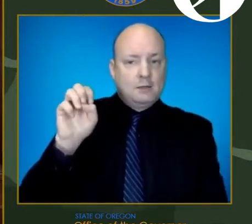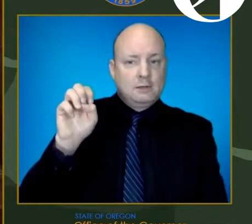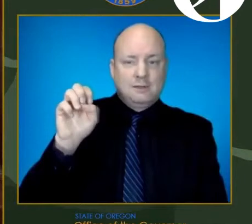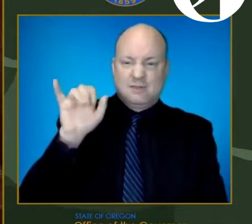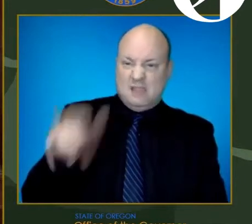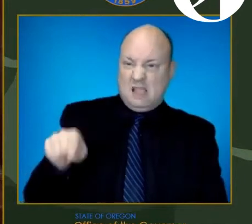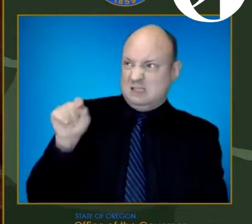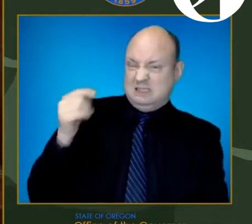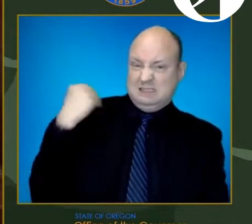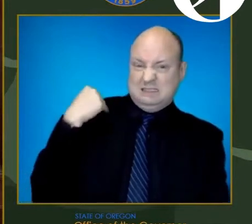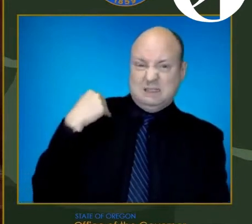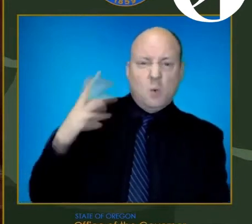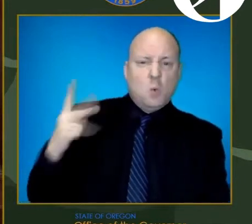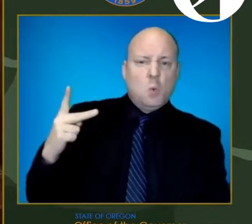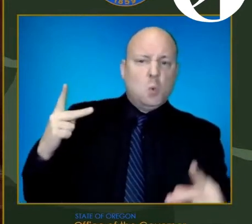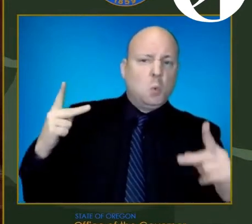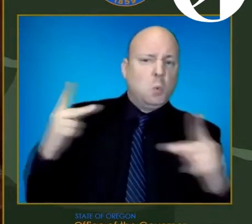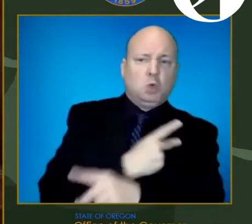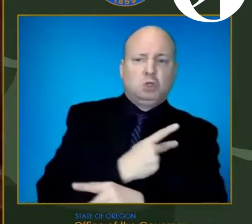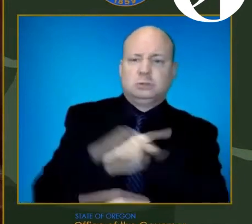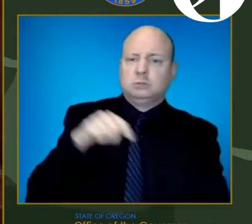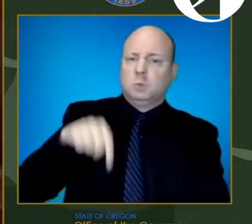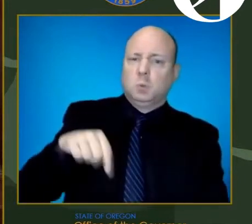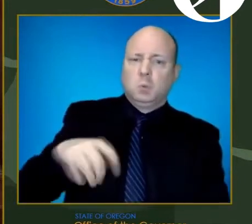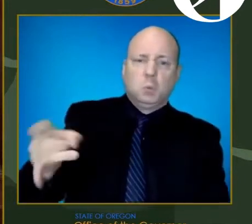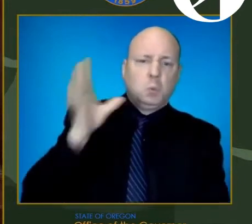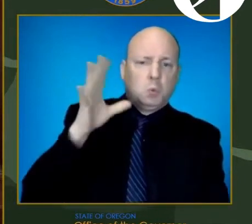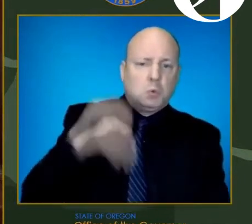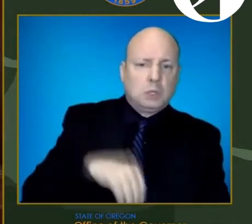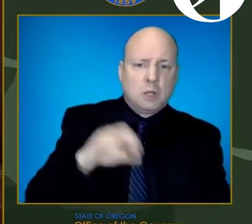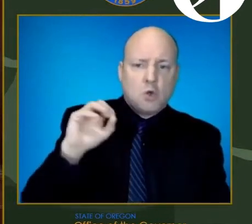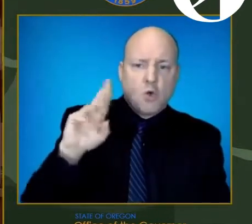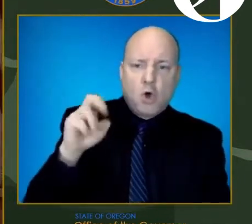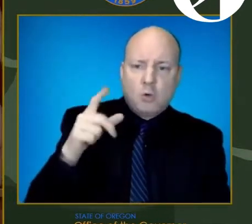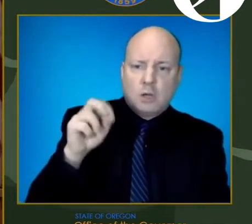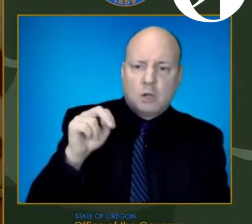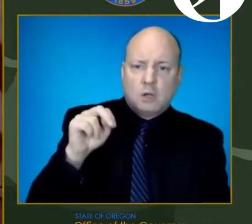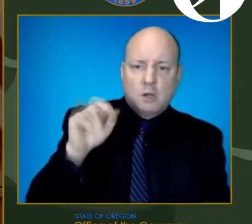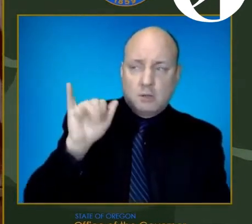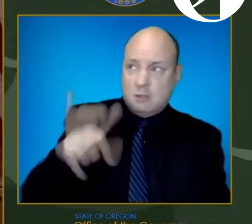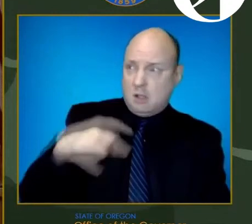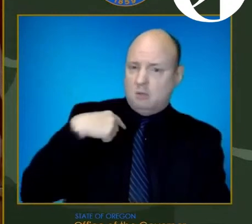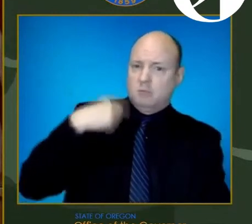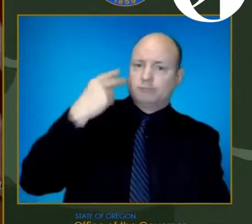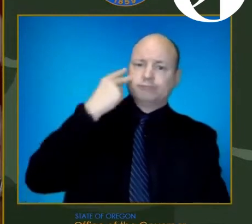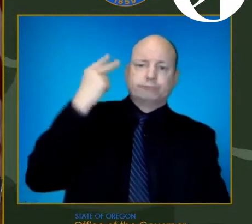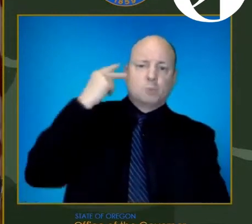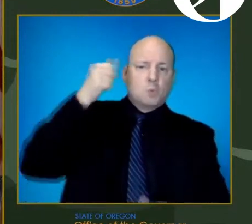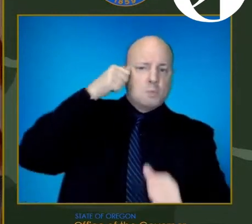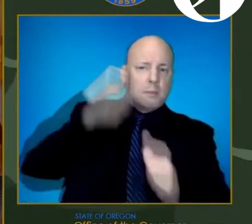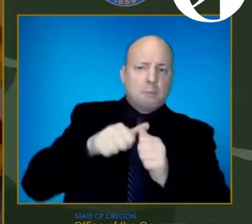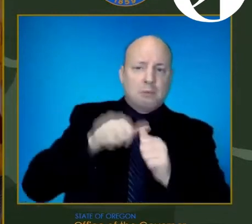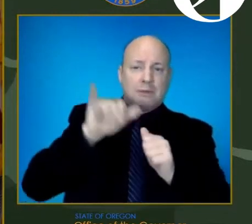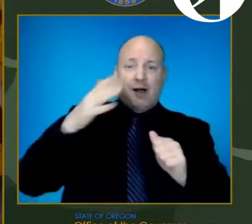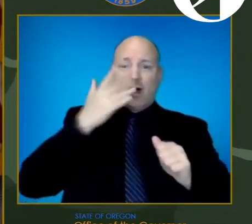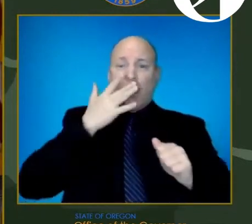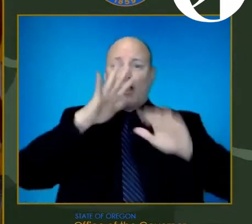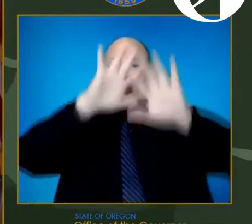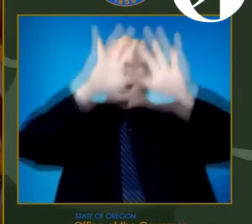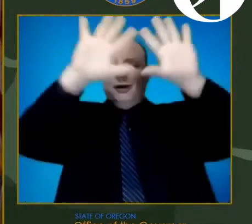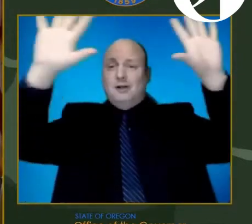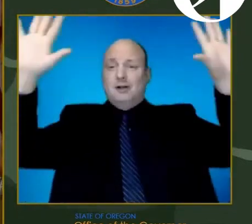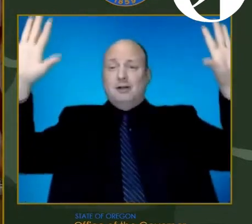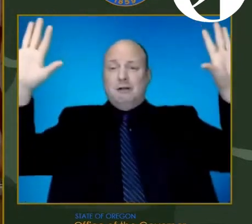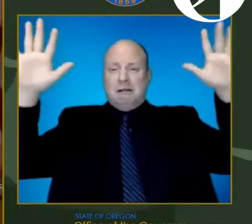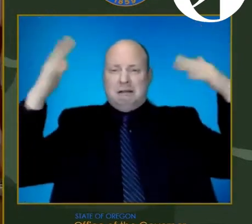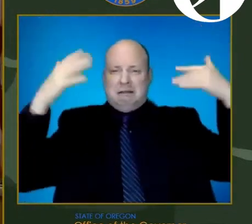before. None of us will ever forget the blood-red sky. We will never forget what it was like